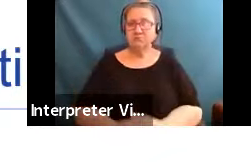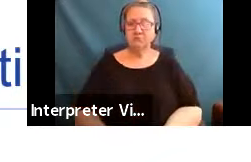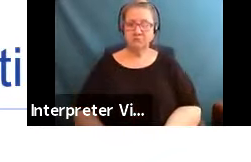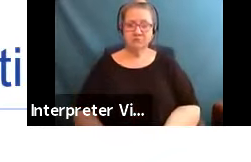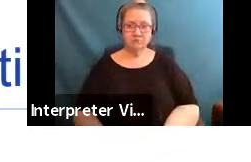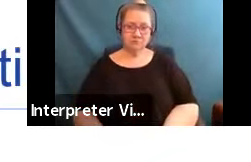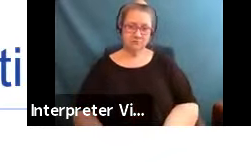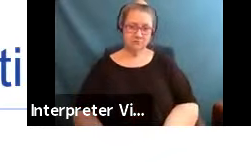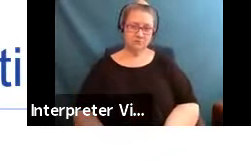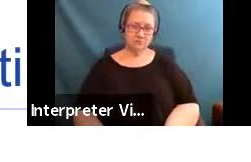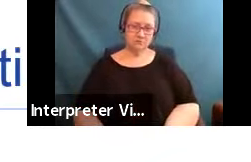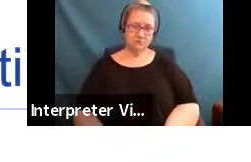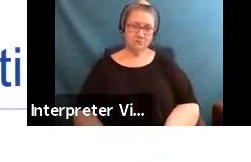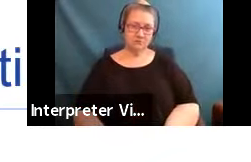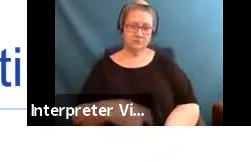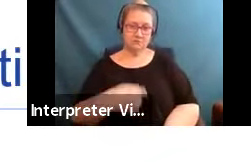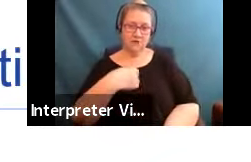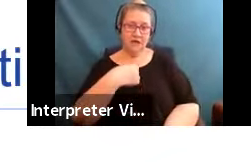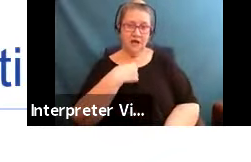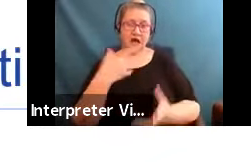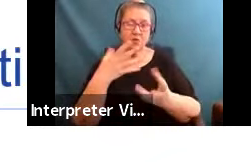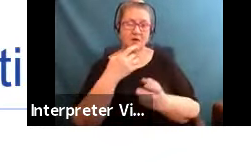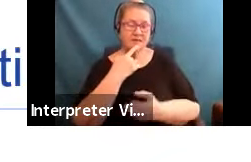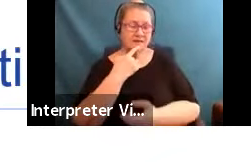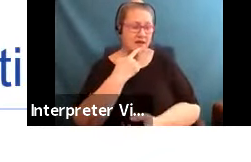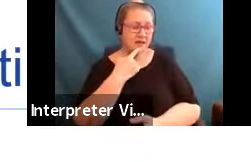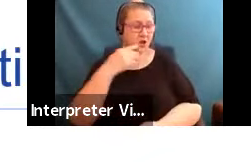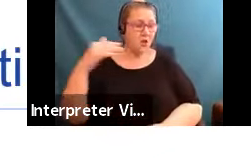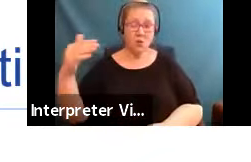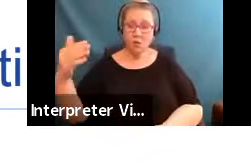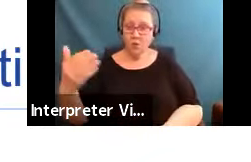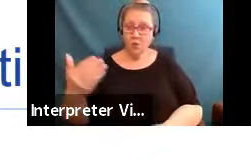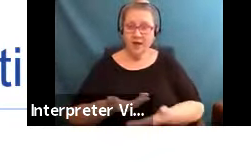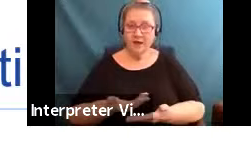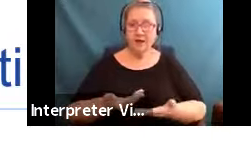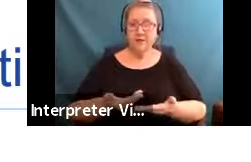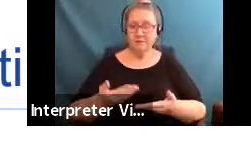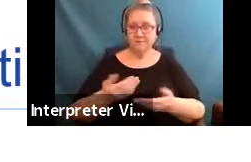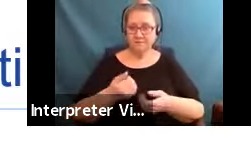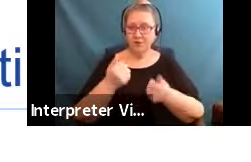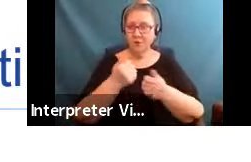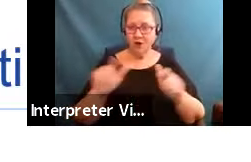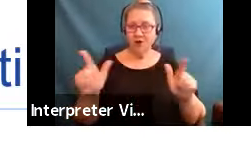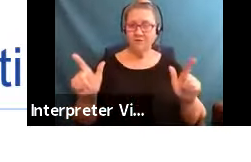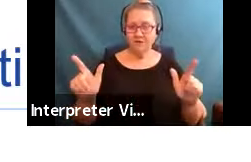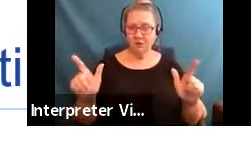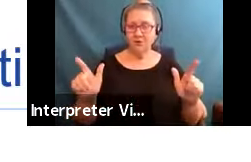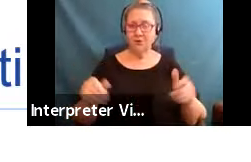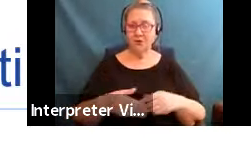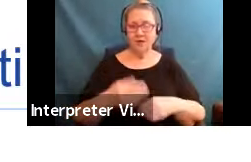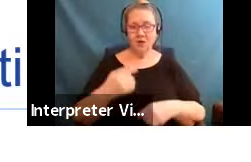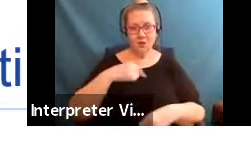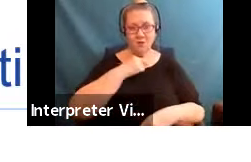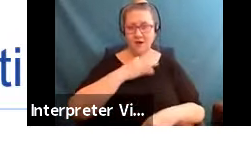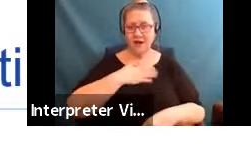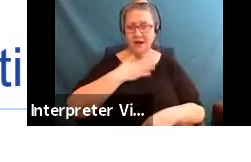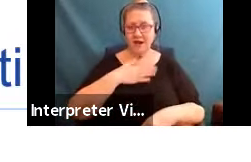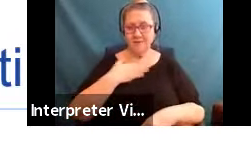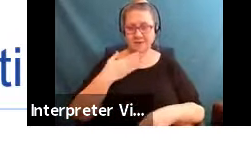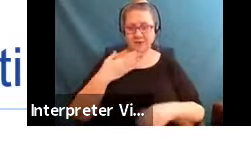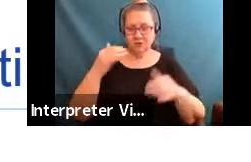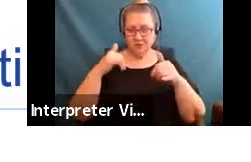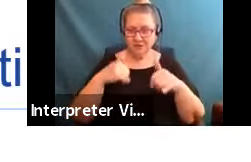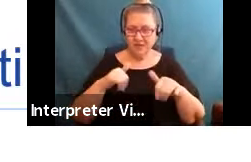Yeah. So what I'll do is I just want to say welcome to everybody. We're really happy to spend this time with you